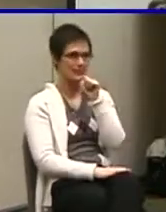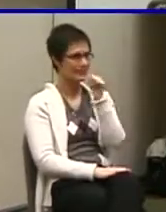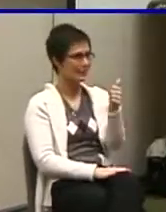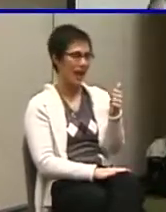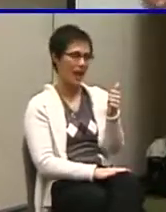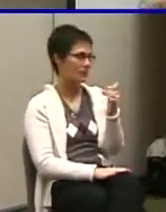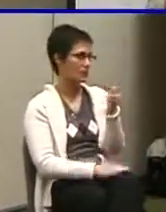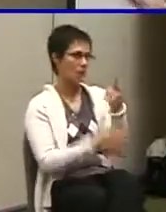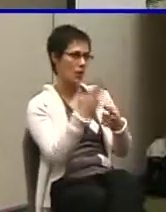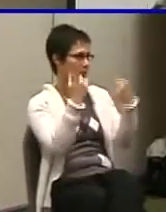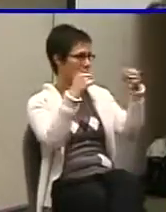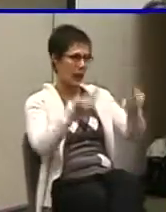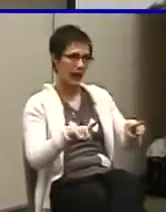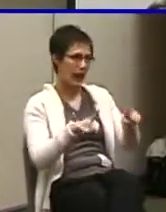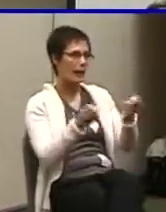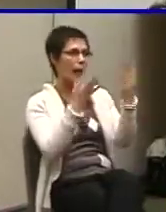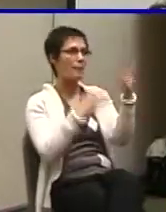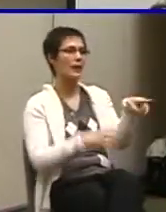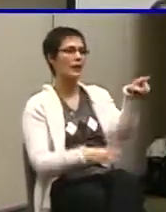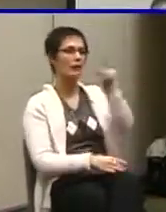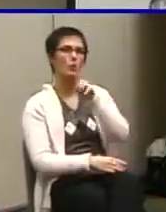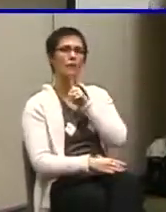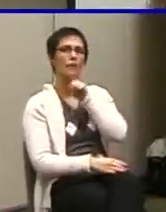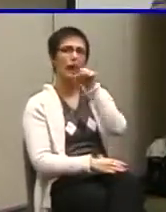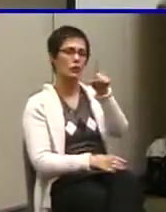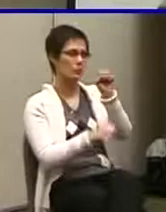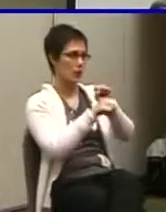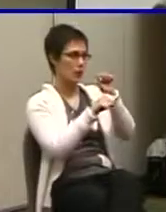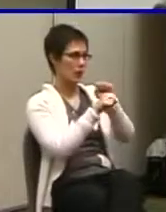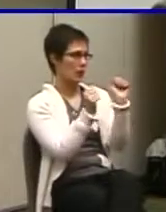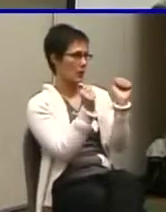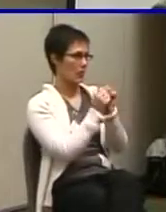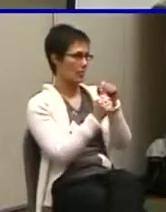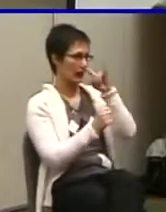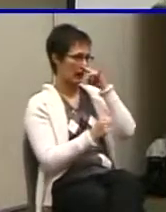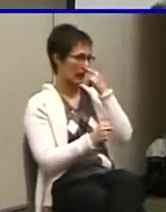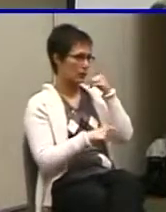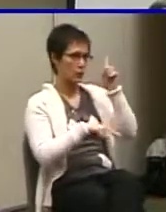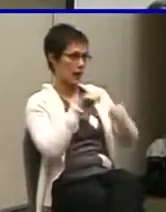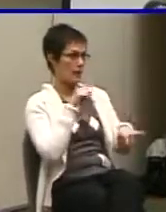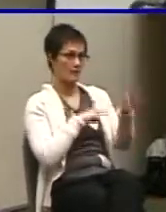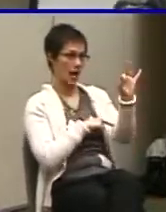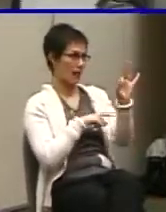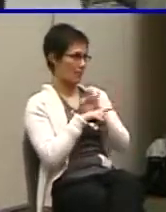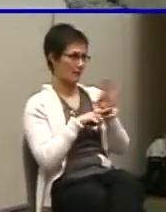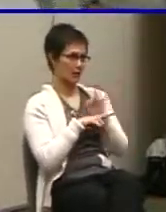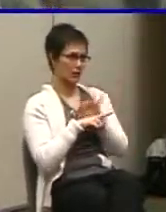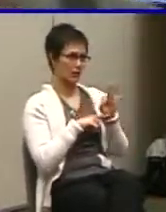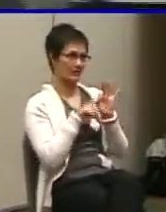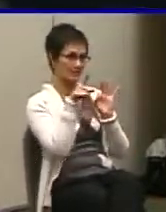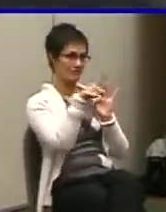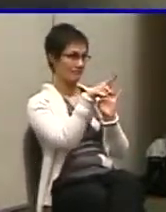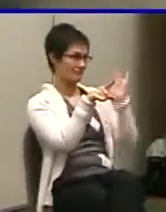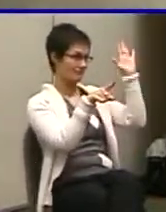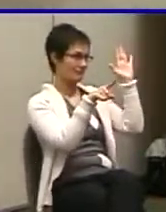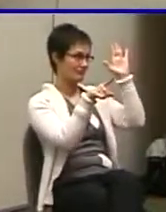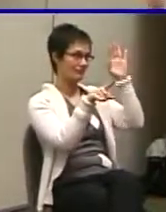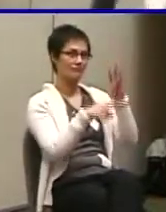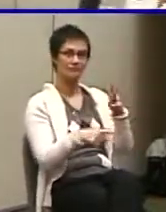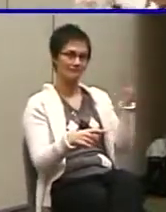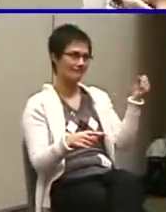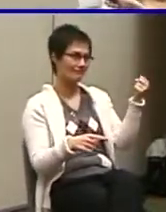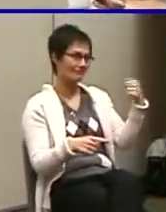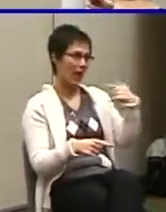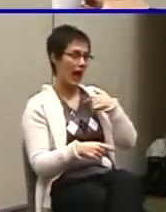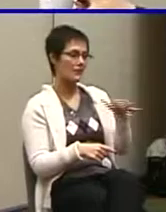what's going on. Now, how many of you have actually been working with a kid and you find, I can't find a function? Ever happen? Yeah, I find